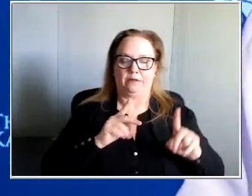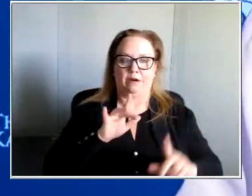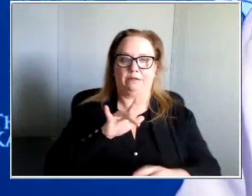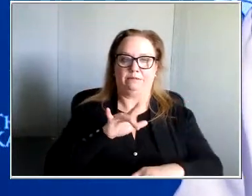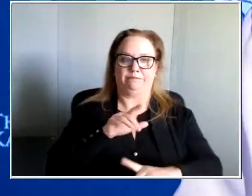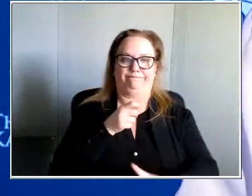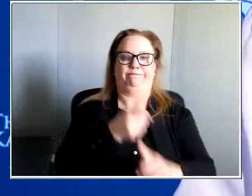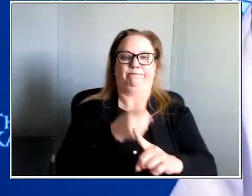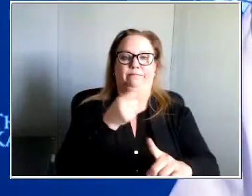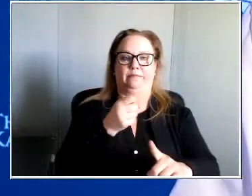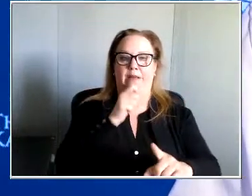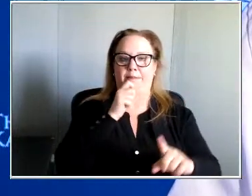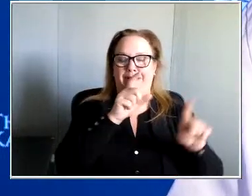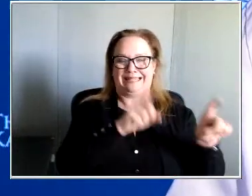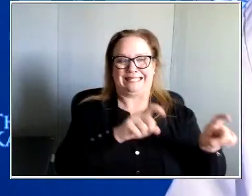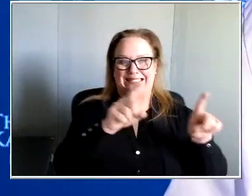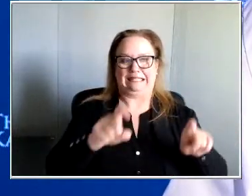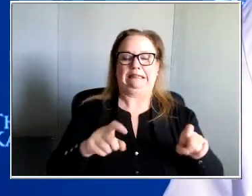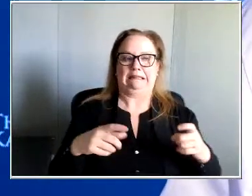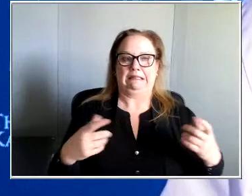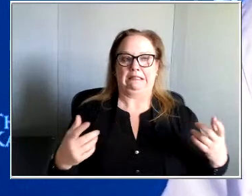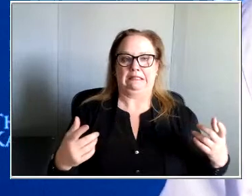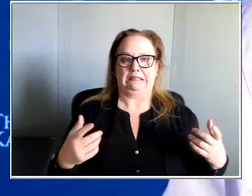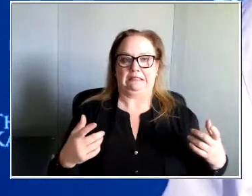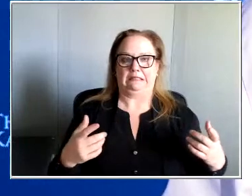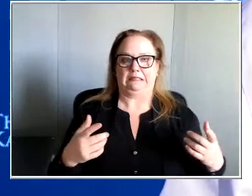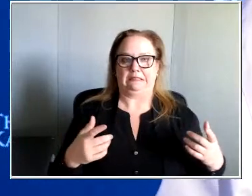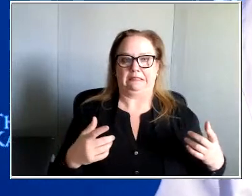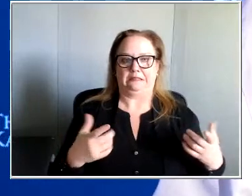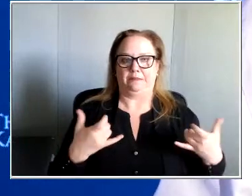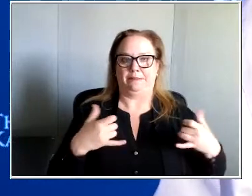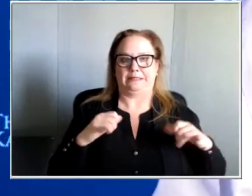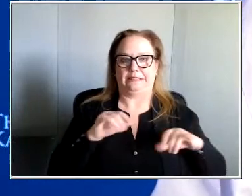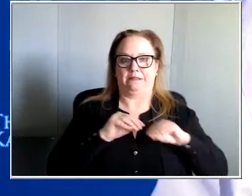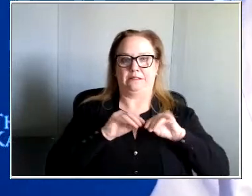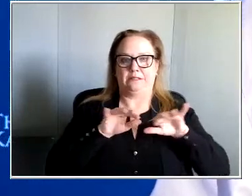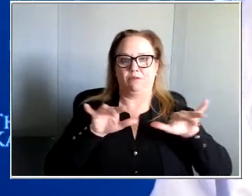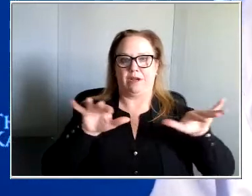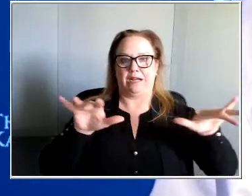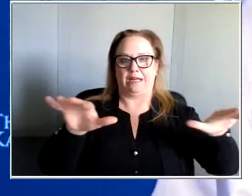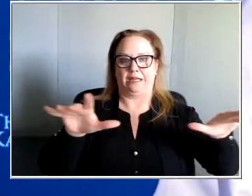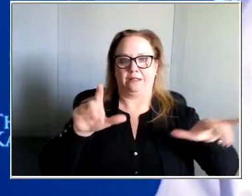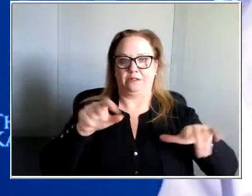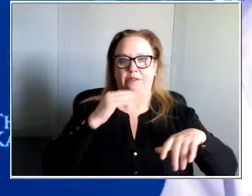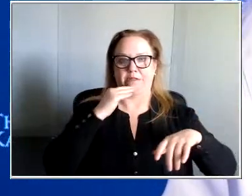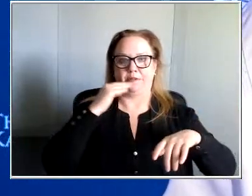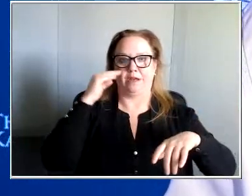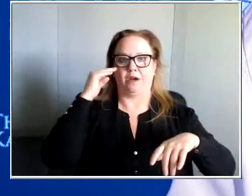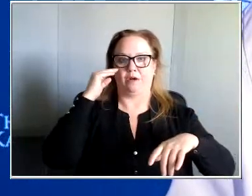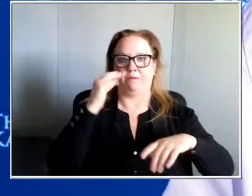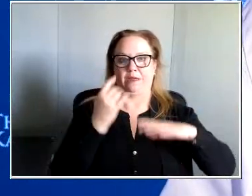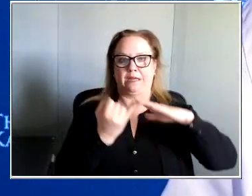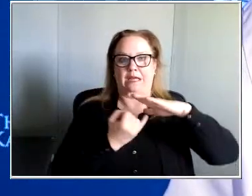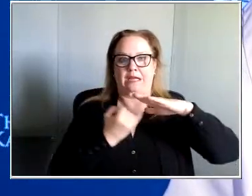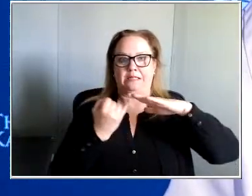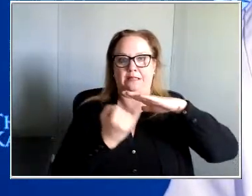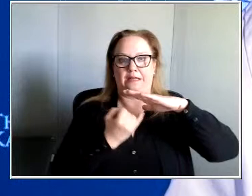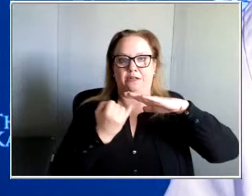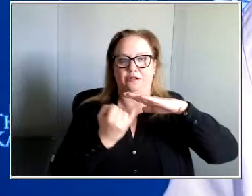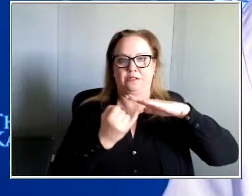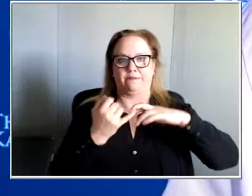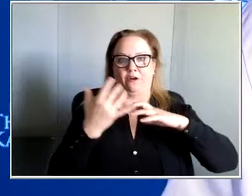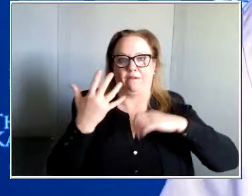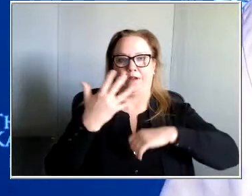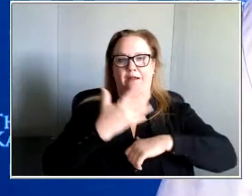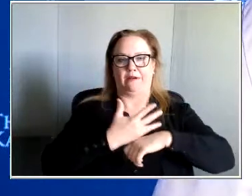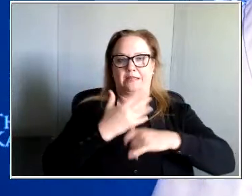may not be testing. So maybe still out spreading it, even though they're still supposed to be home in isolation for those 5 days and then